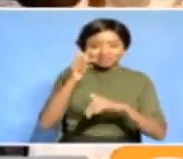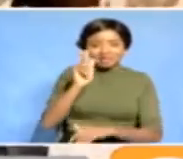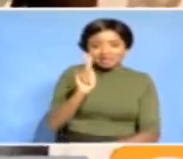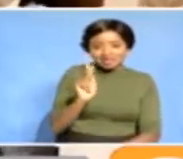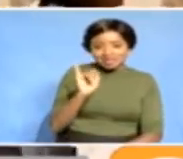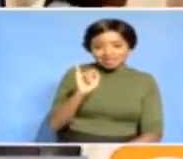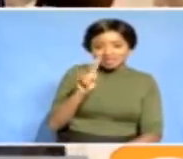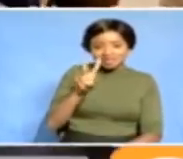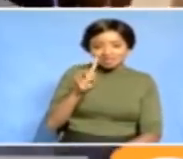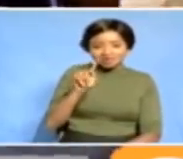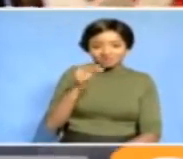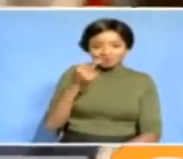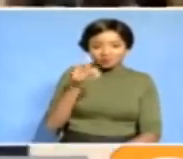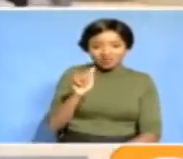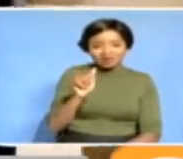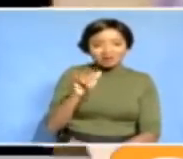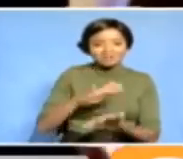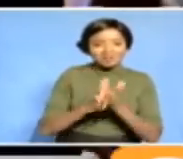whip.